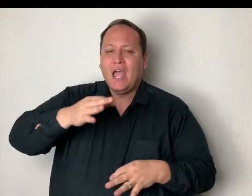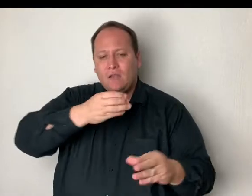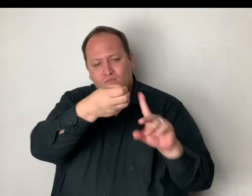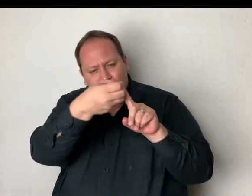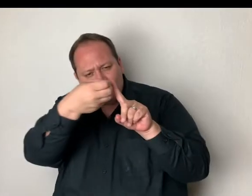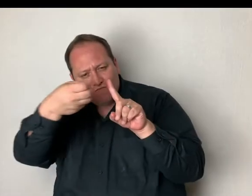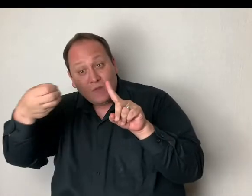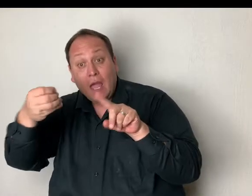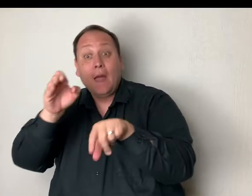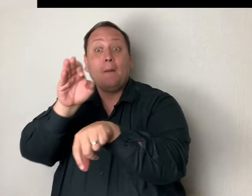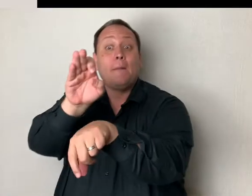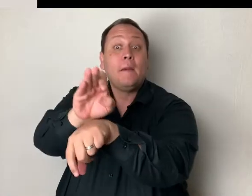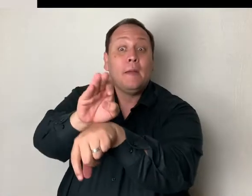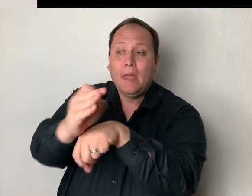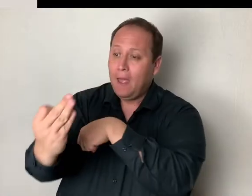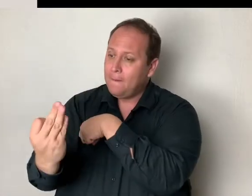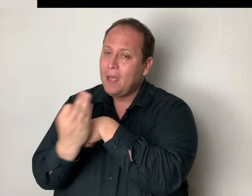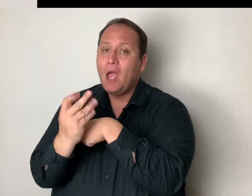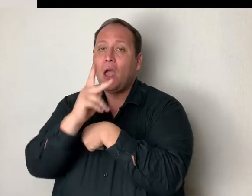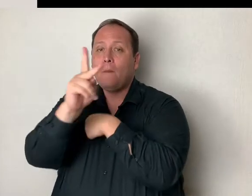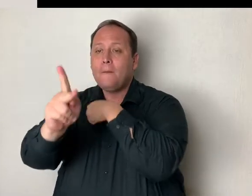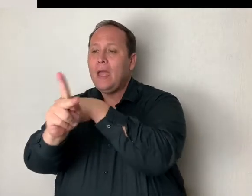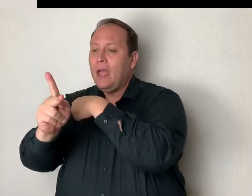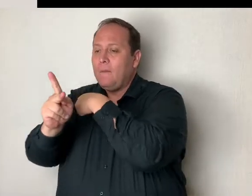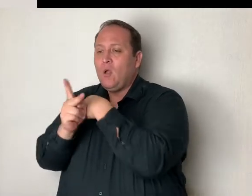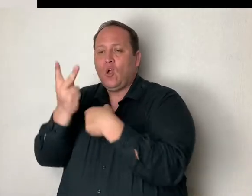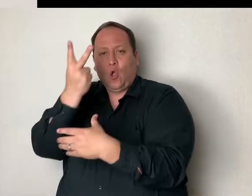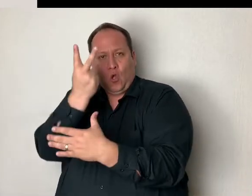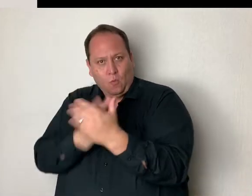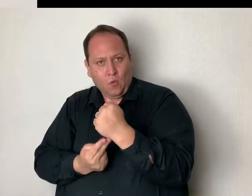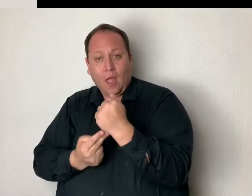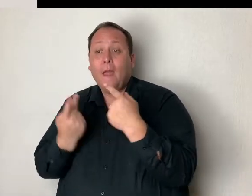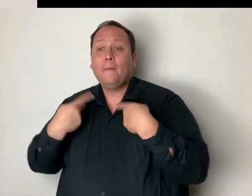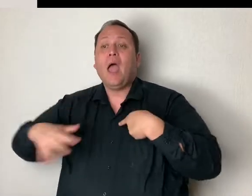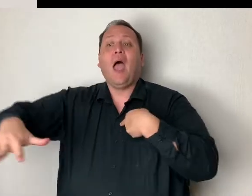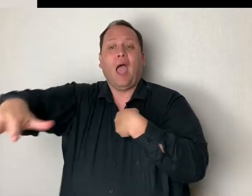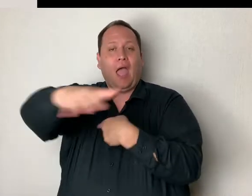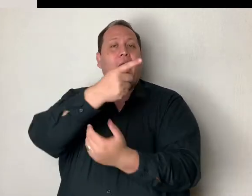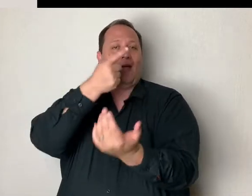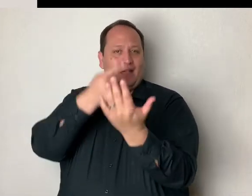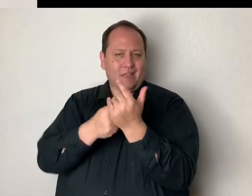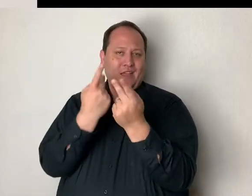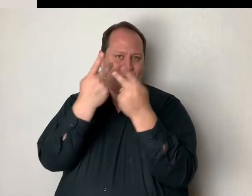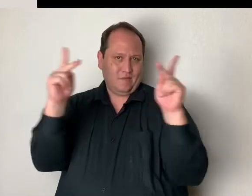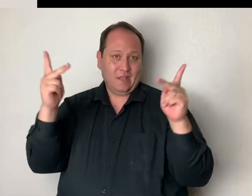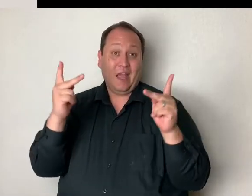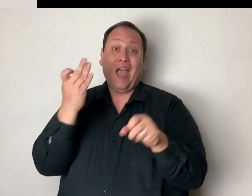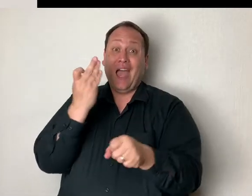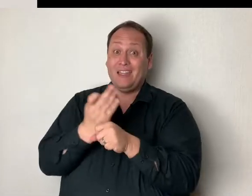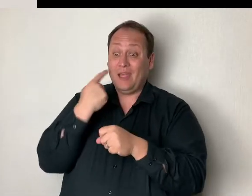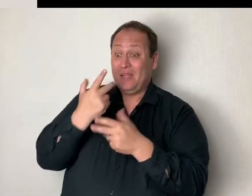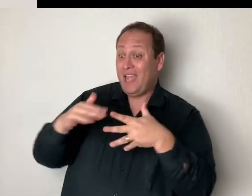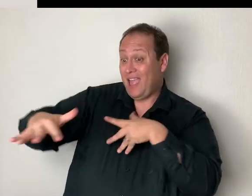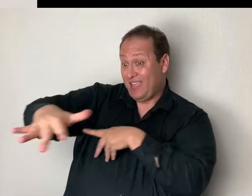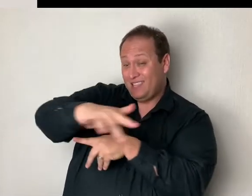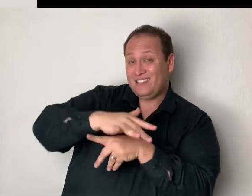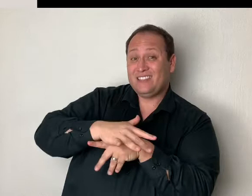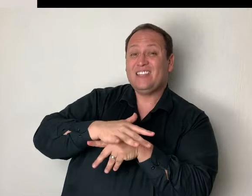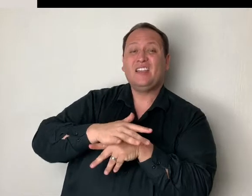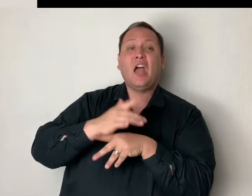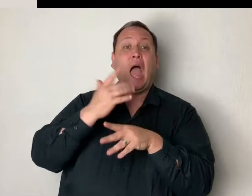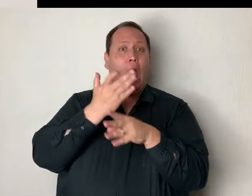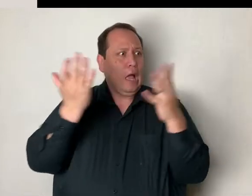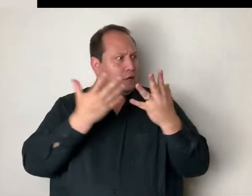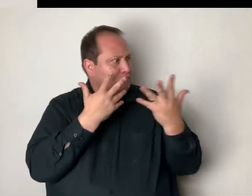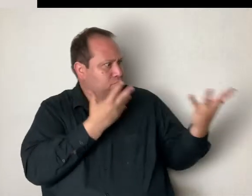both countries and all the people within the park. This is the existing conditions for the park. These are the buildings there now. So